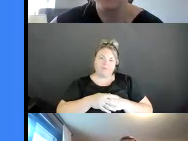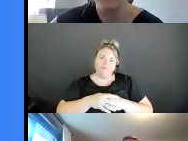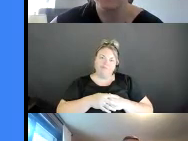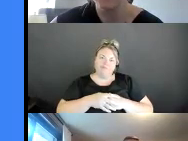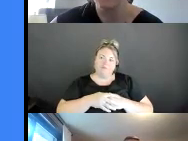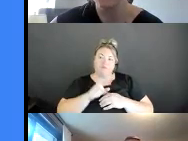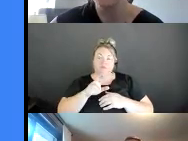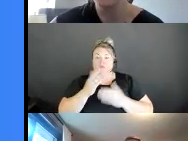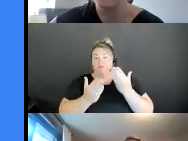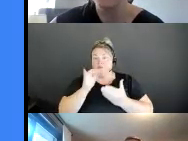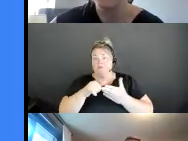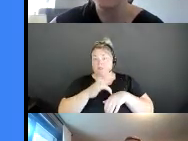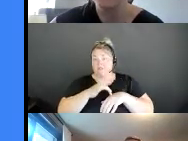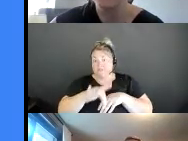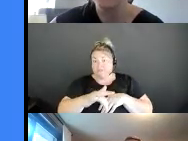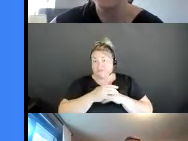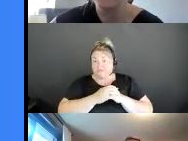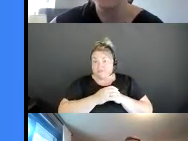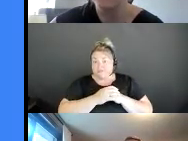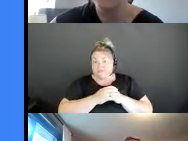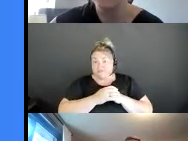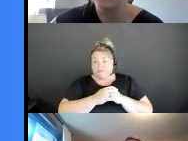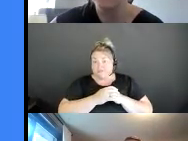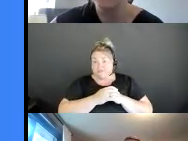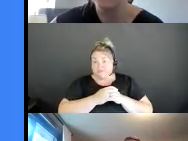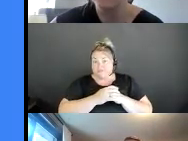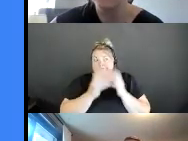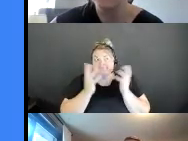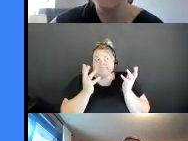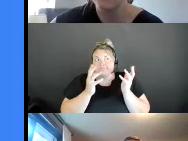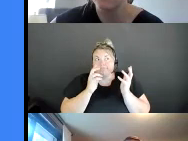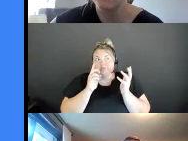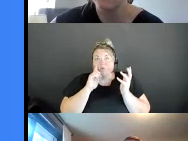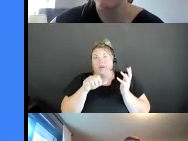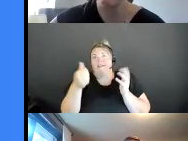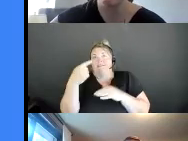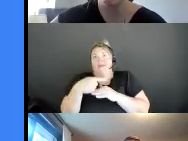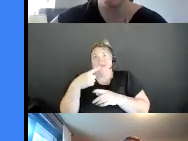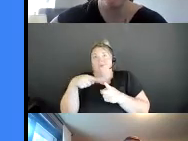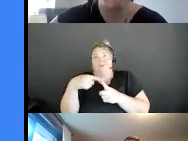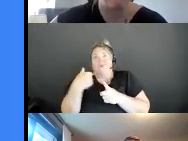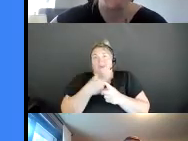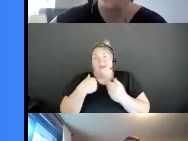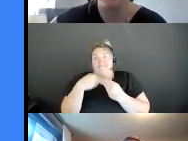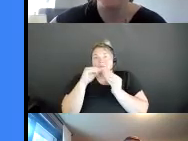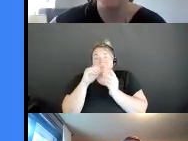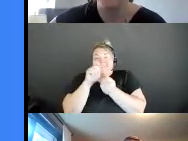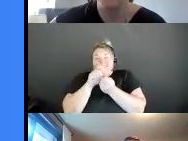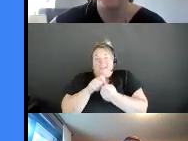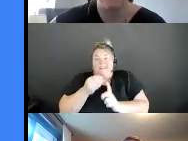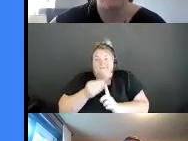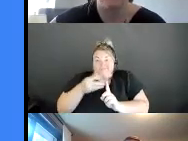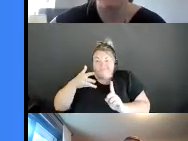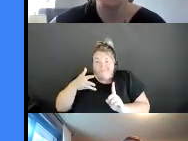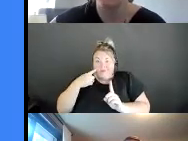And maybe that's premature for another day when we have more details on the payment model for the